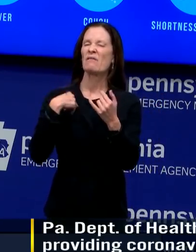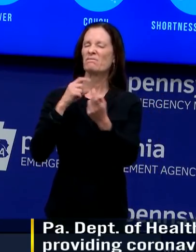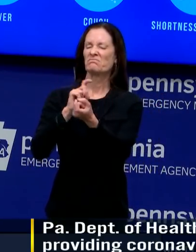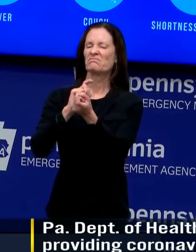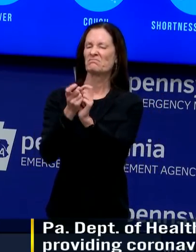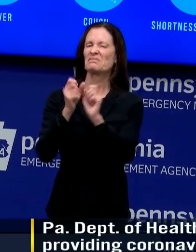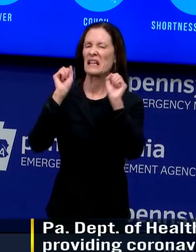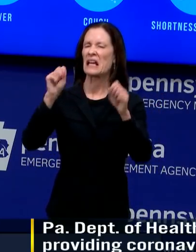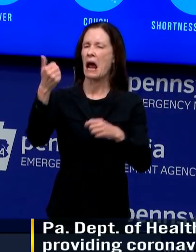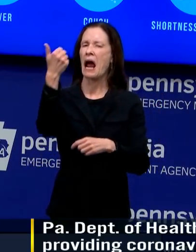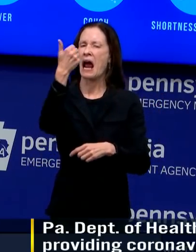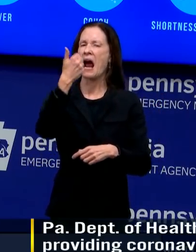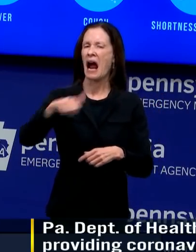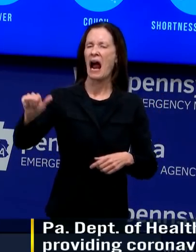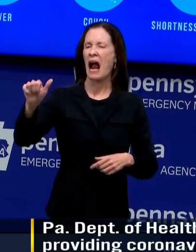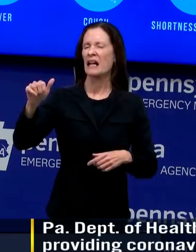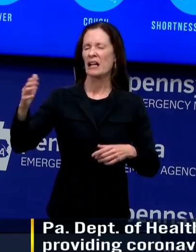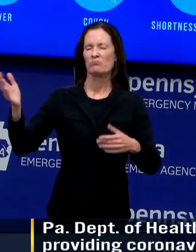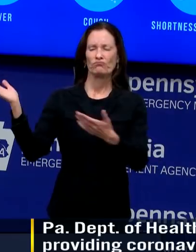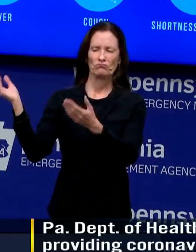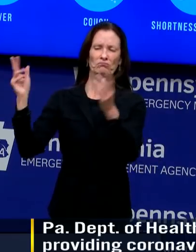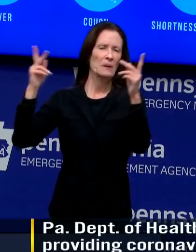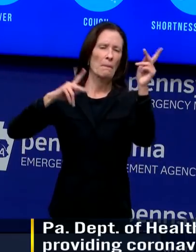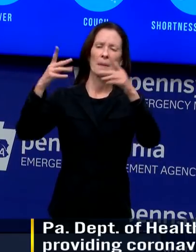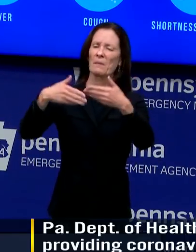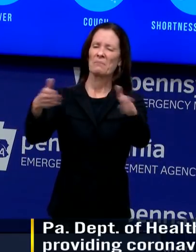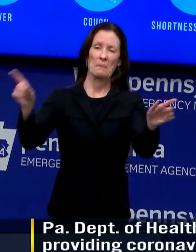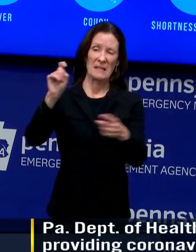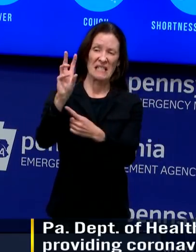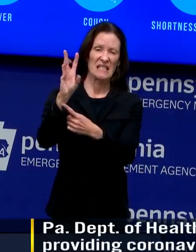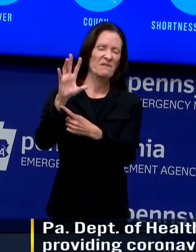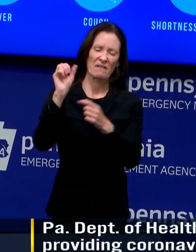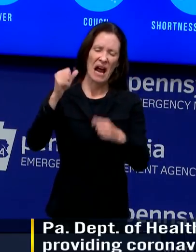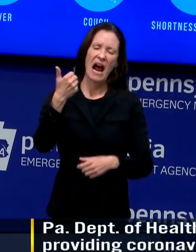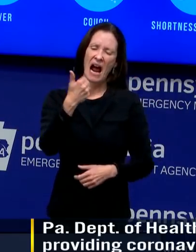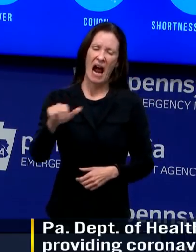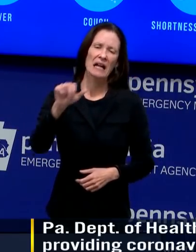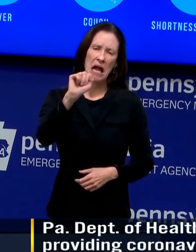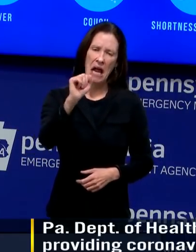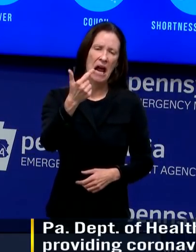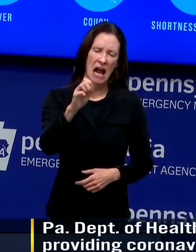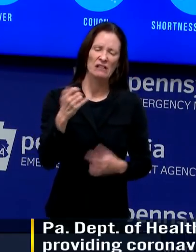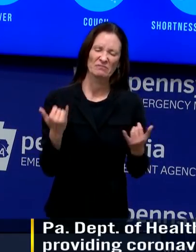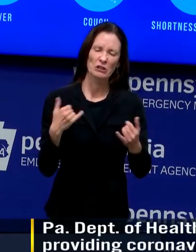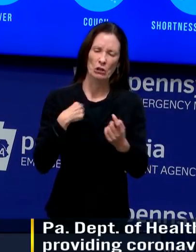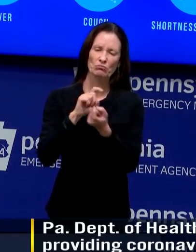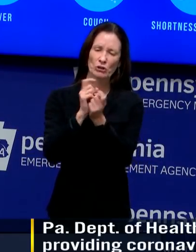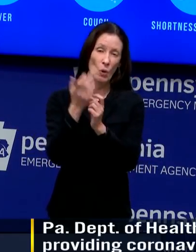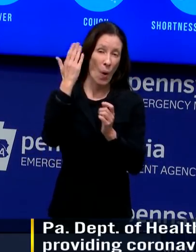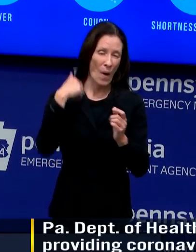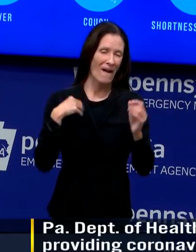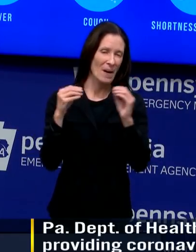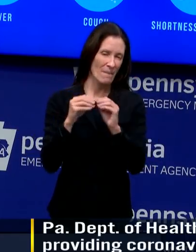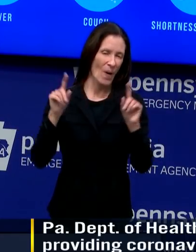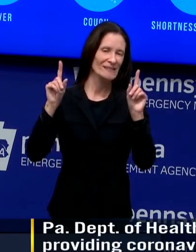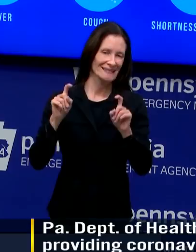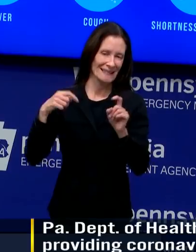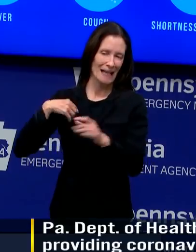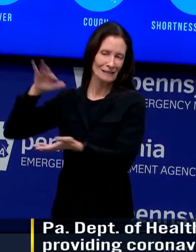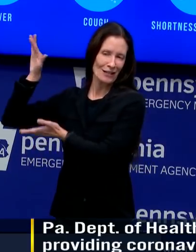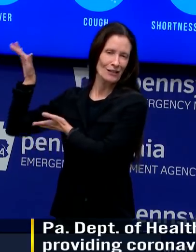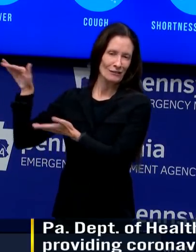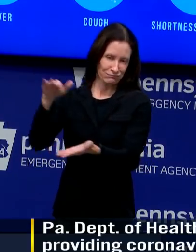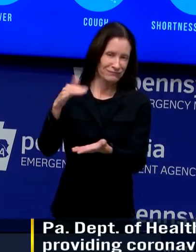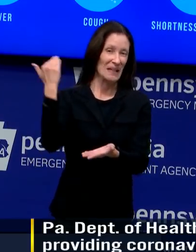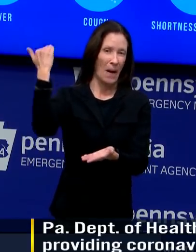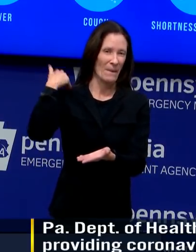All of the samples being obtained from that site are being tested actually at our laboratory, our public health laboratory in Exton.